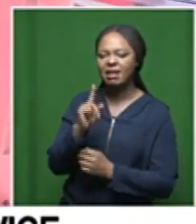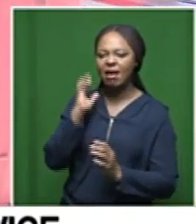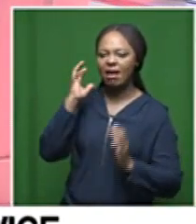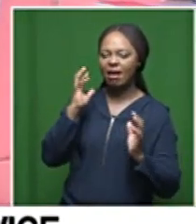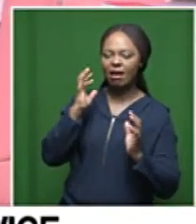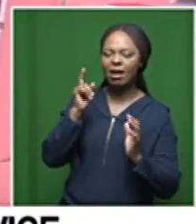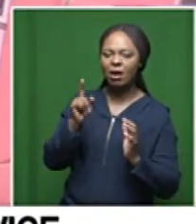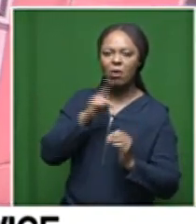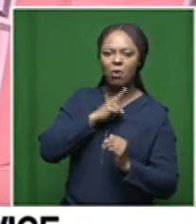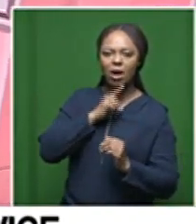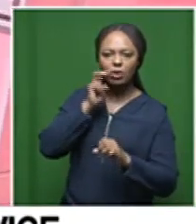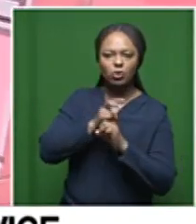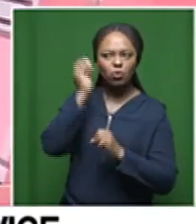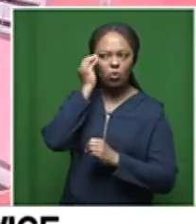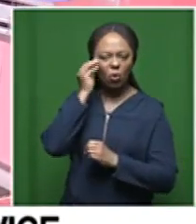of your state.